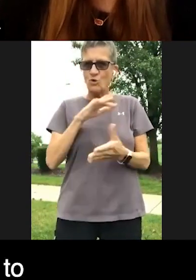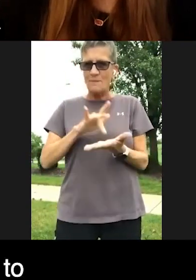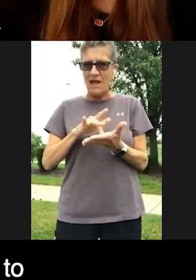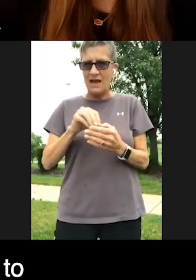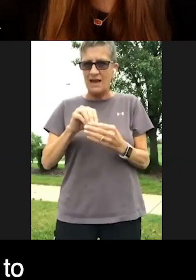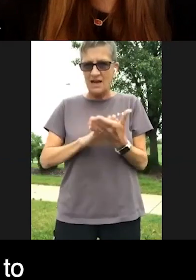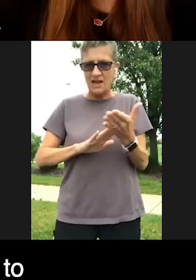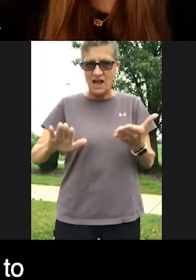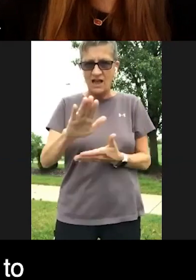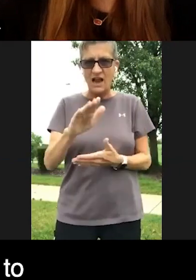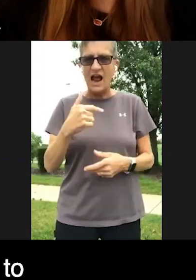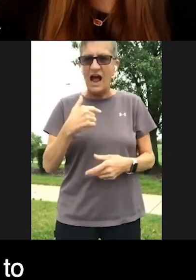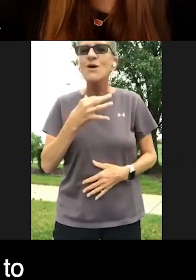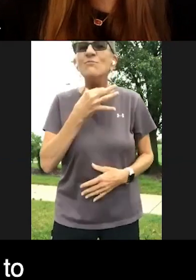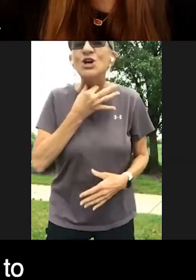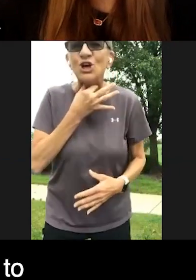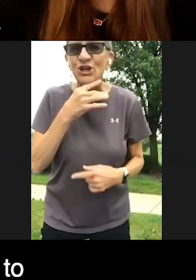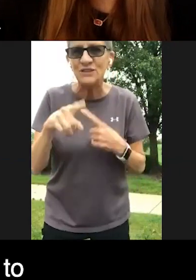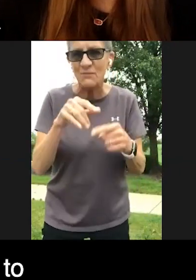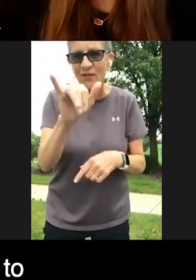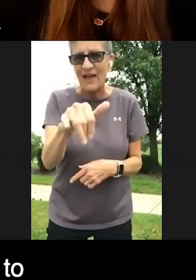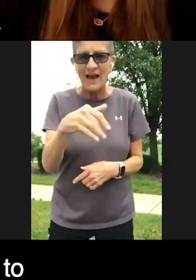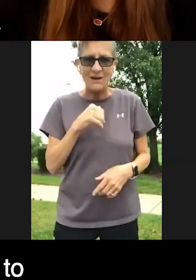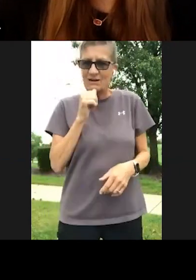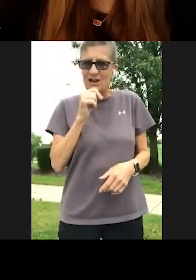also be curious in that, but I'm not sure.